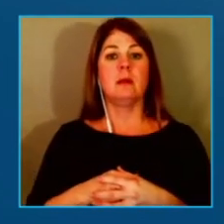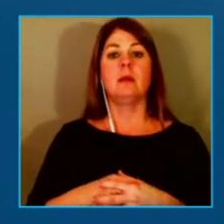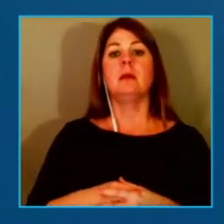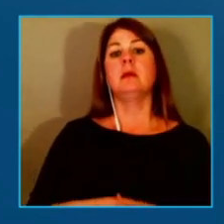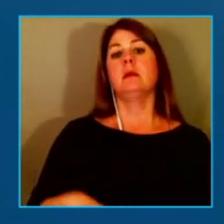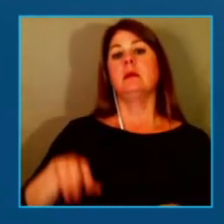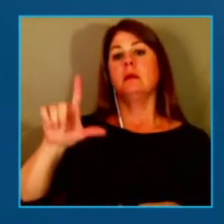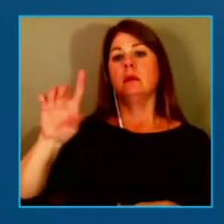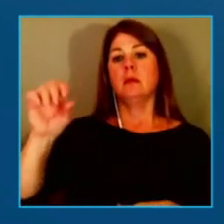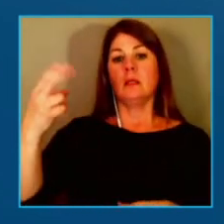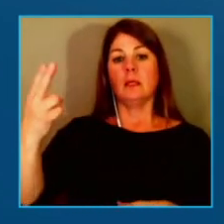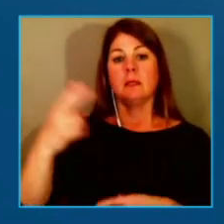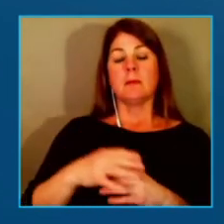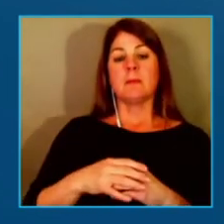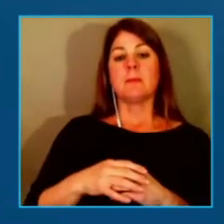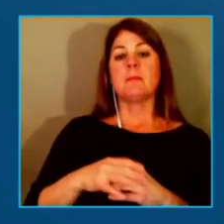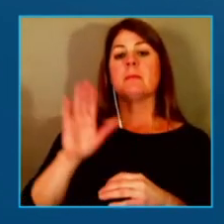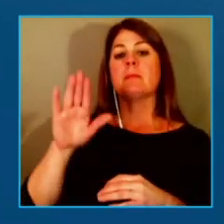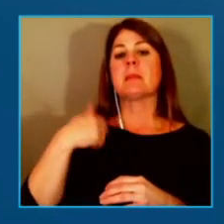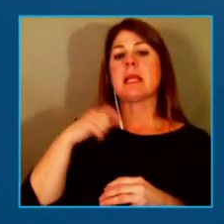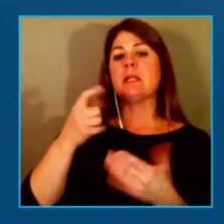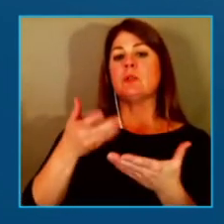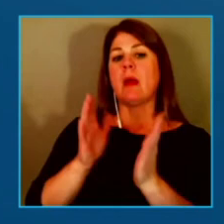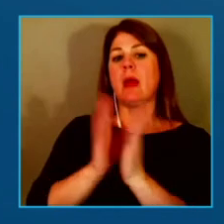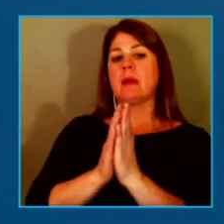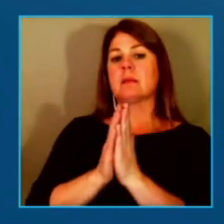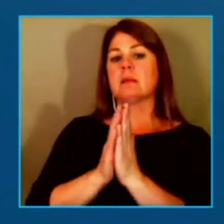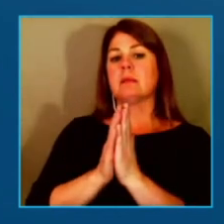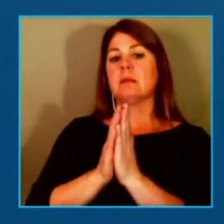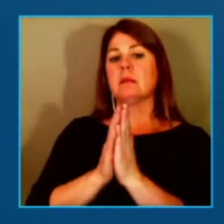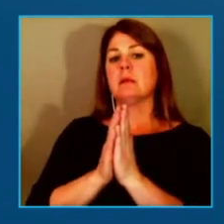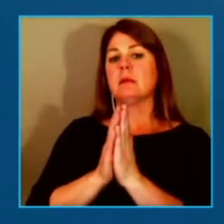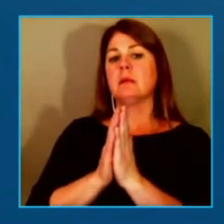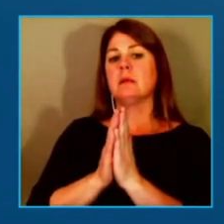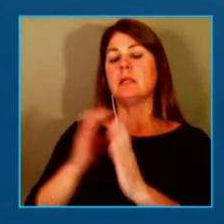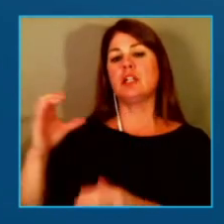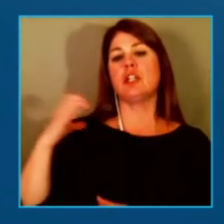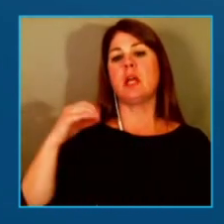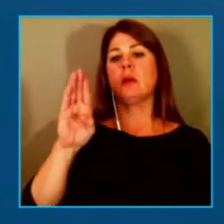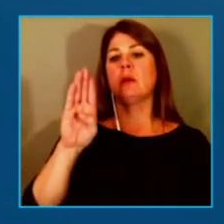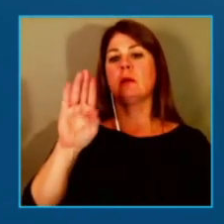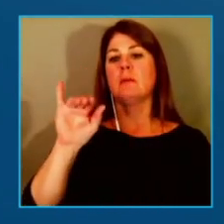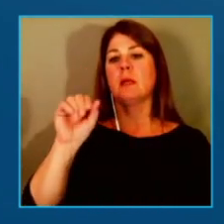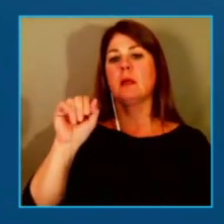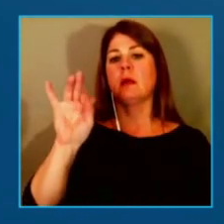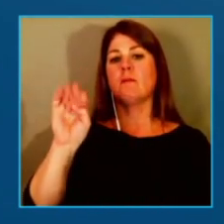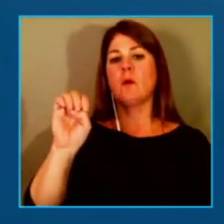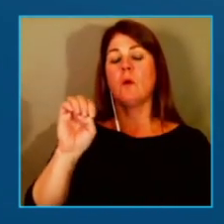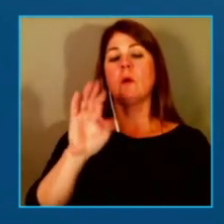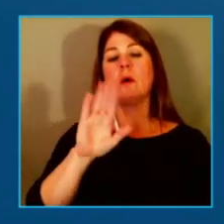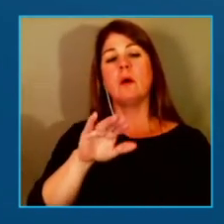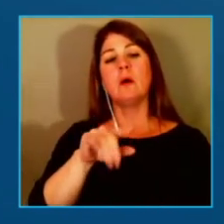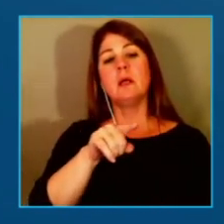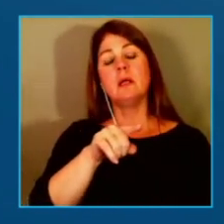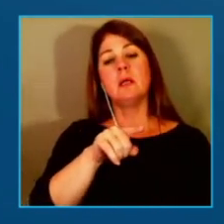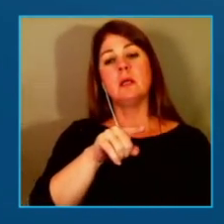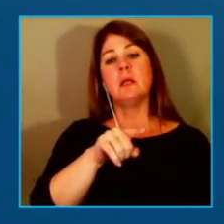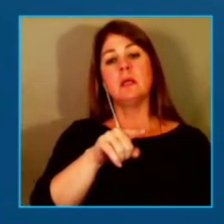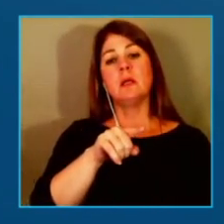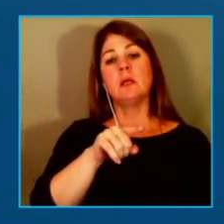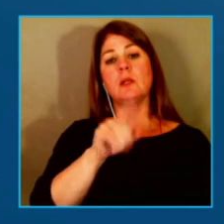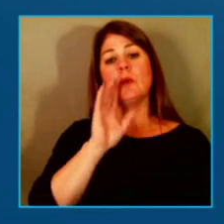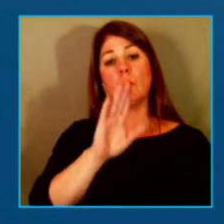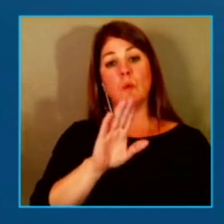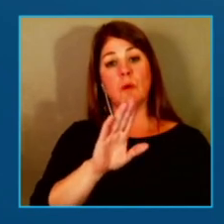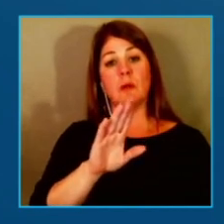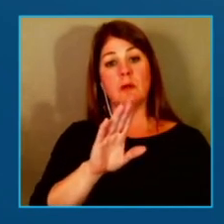Miller, ask Chair Biafor, would she be amenable to presenting that addition of the word